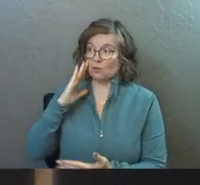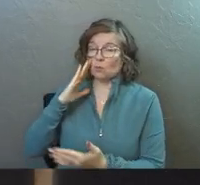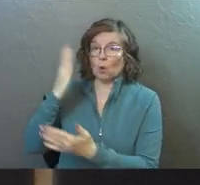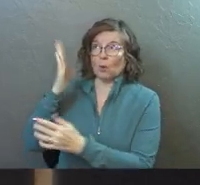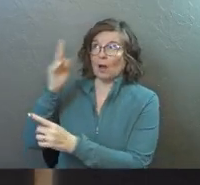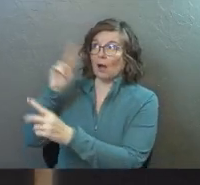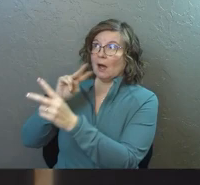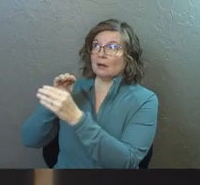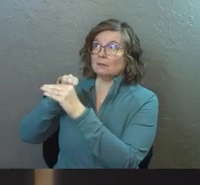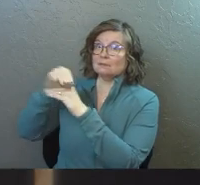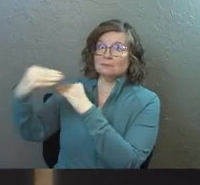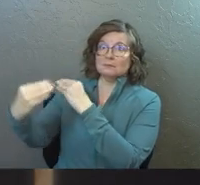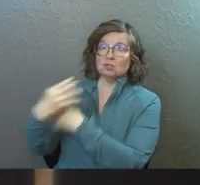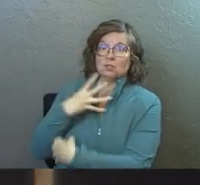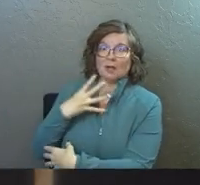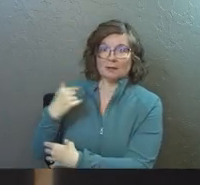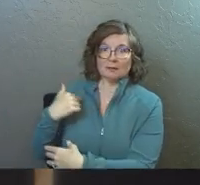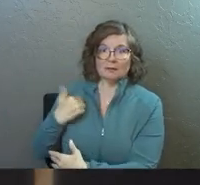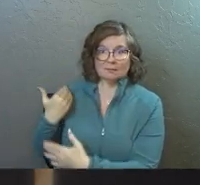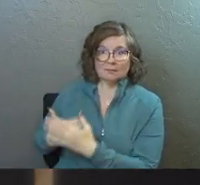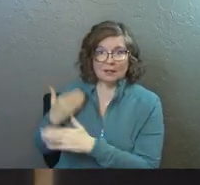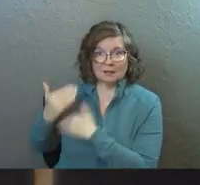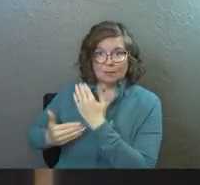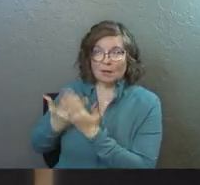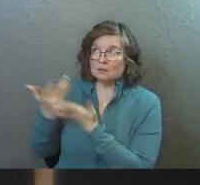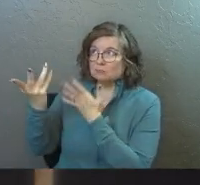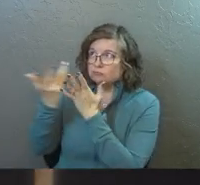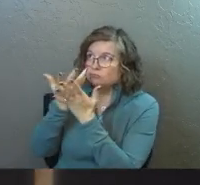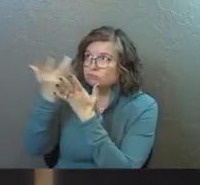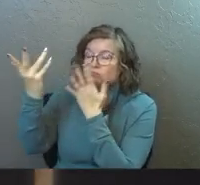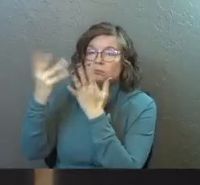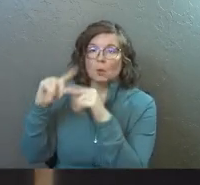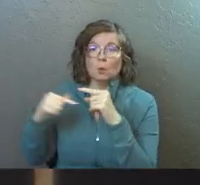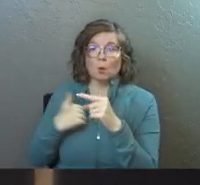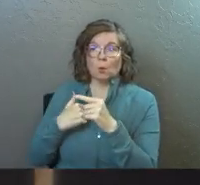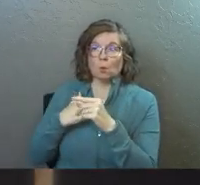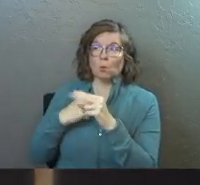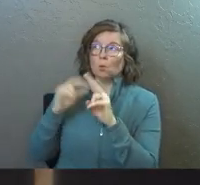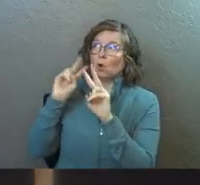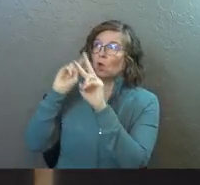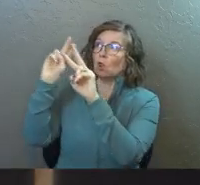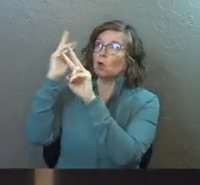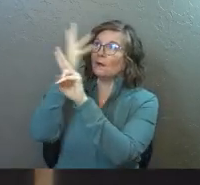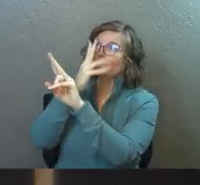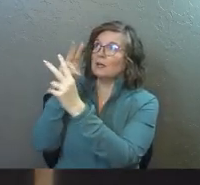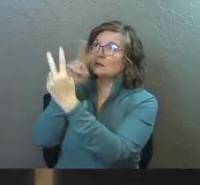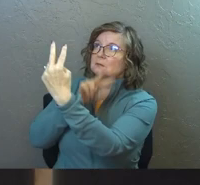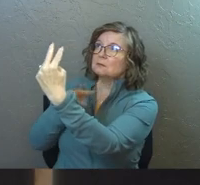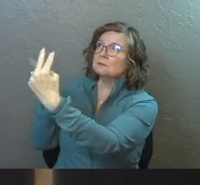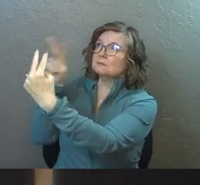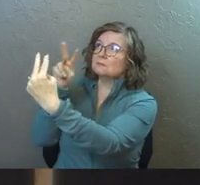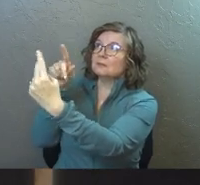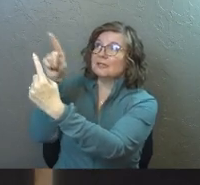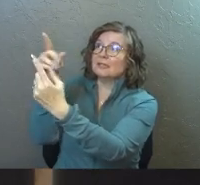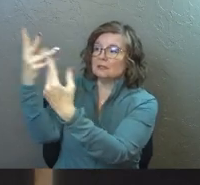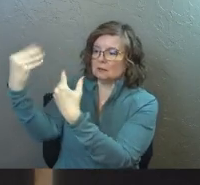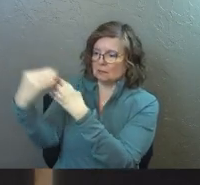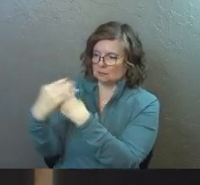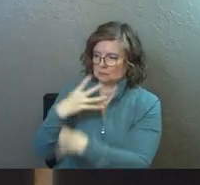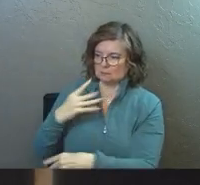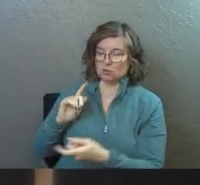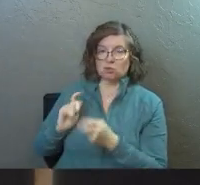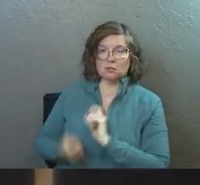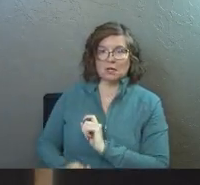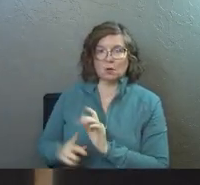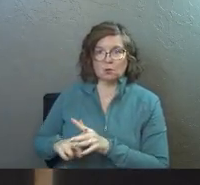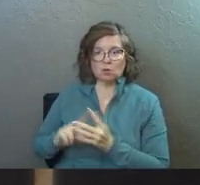God shapes you in the process. The scripture says when we look on his face to face, he changes us.